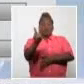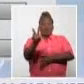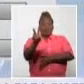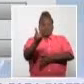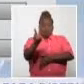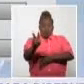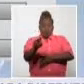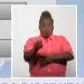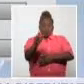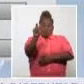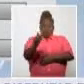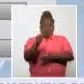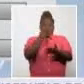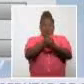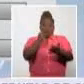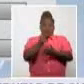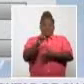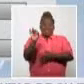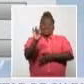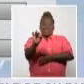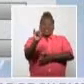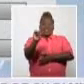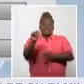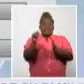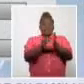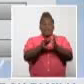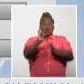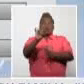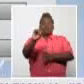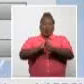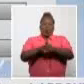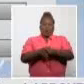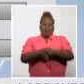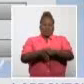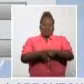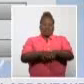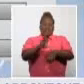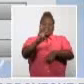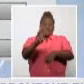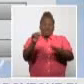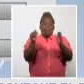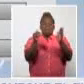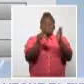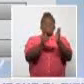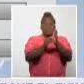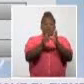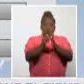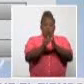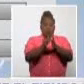184 countries have reported cases of COVID-19, with